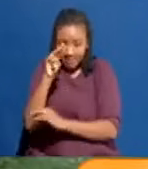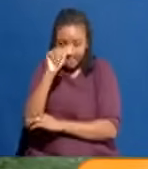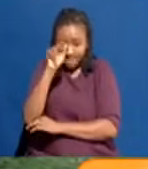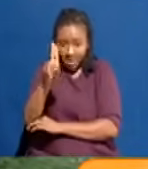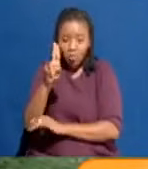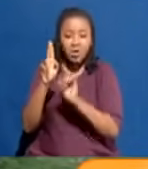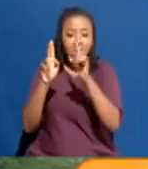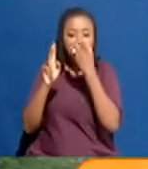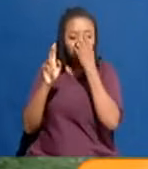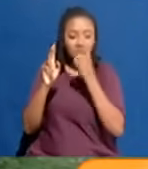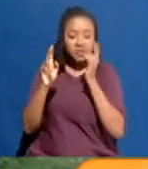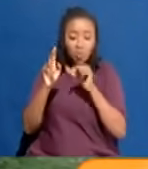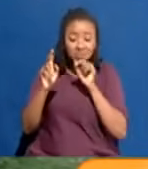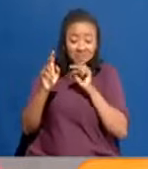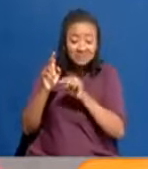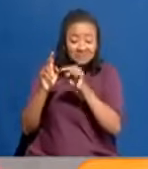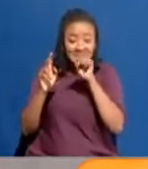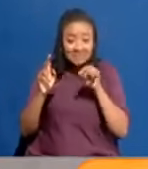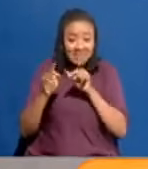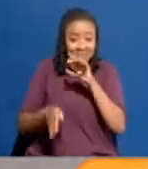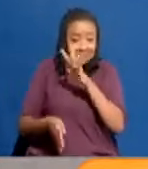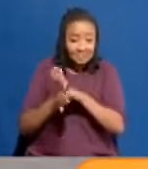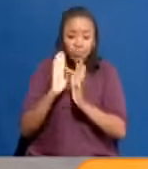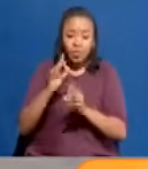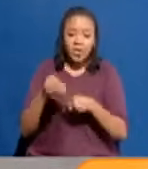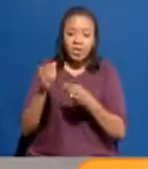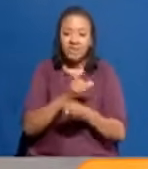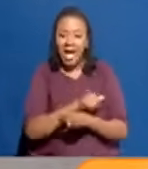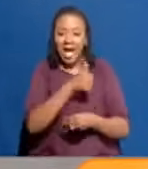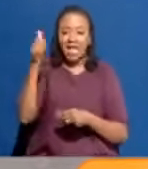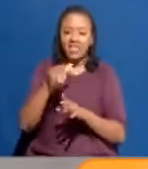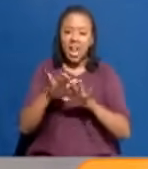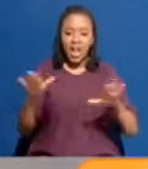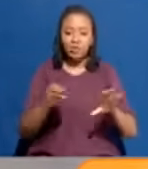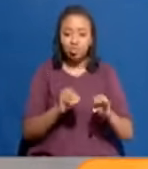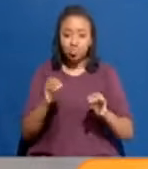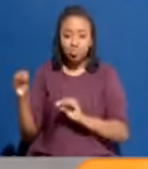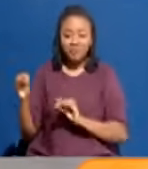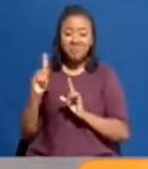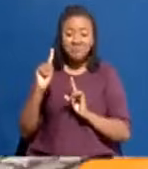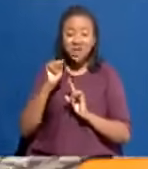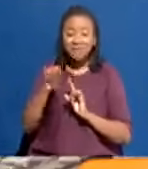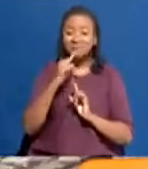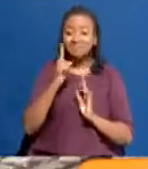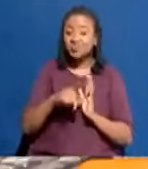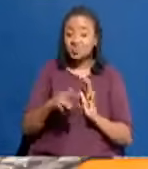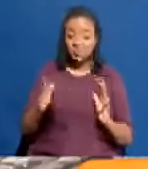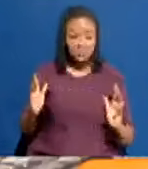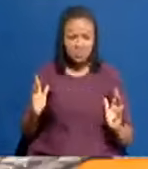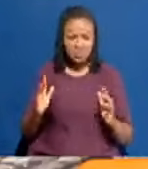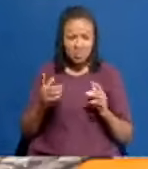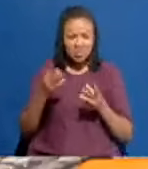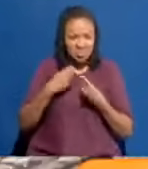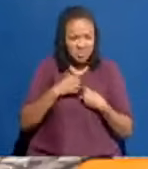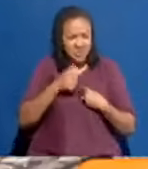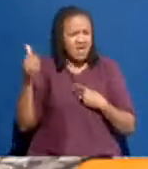those affected would be given alternative land. However, those affected insist that they are on their rightful